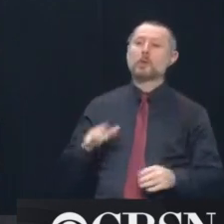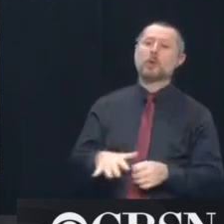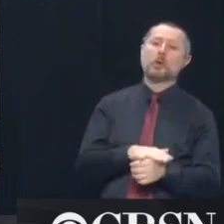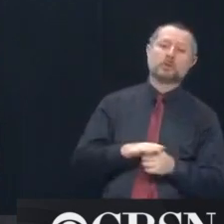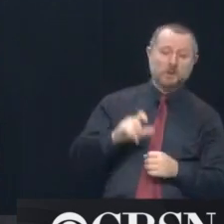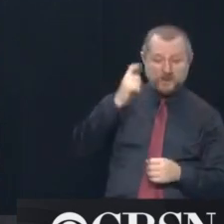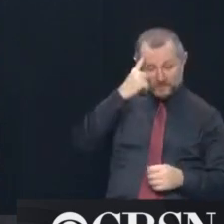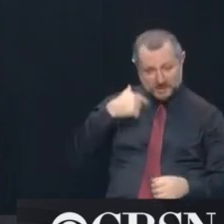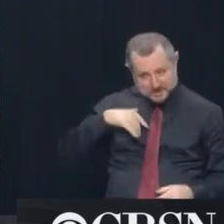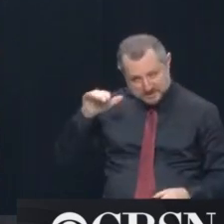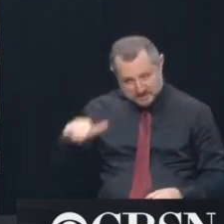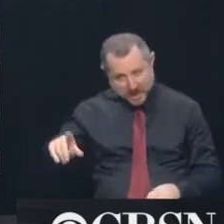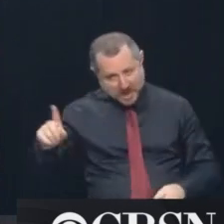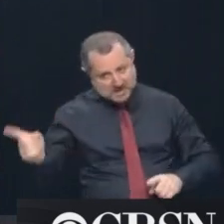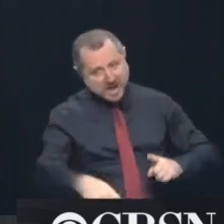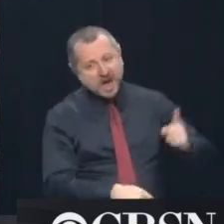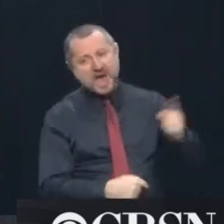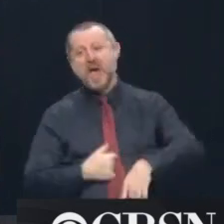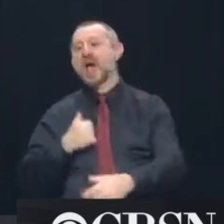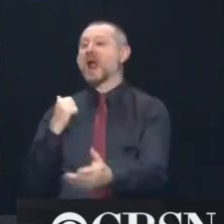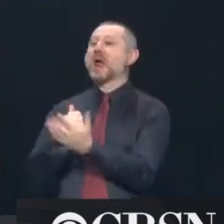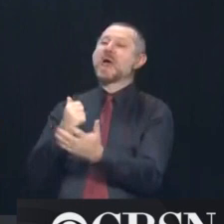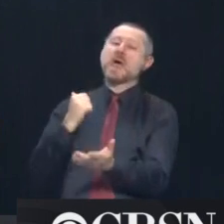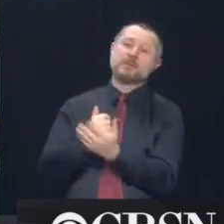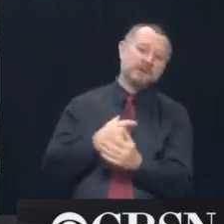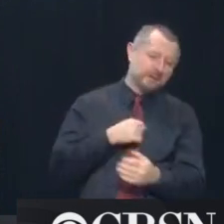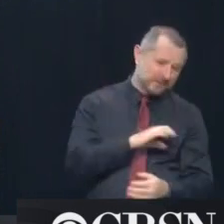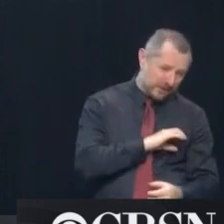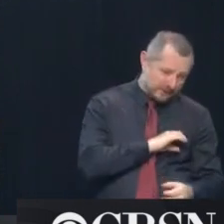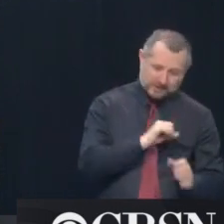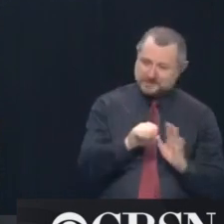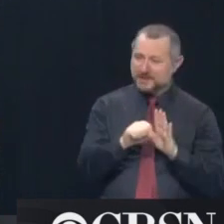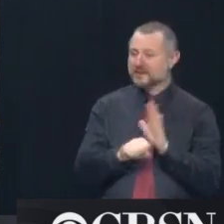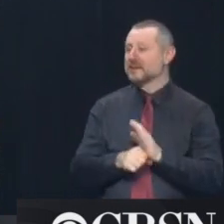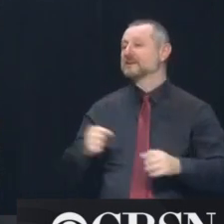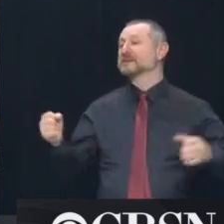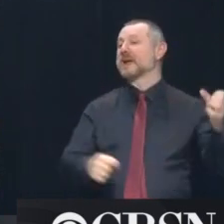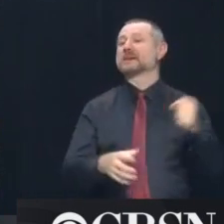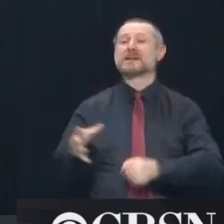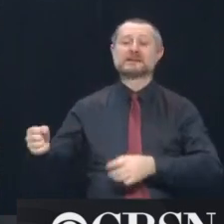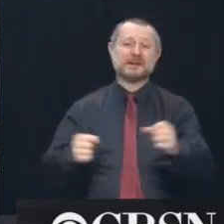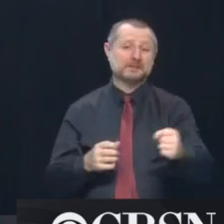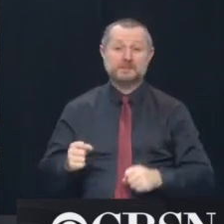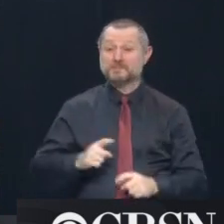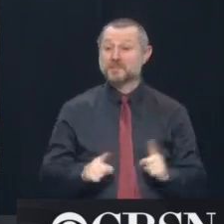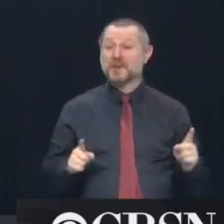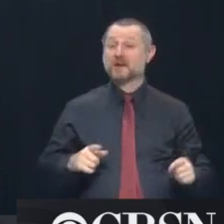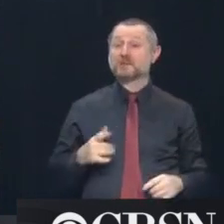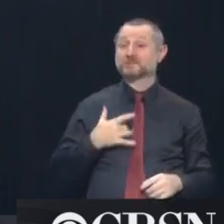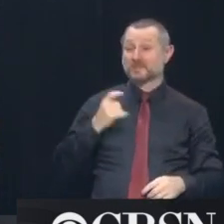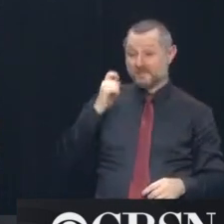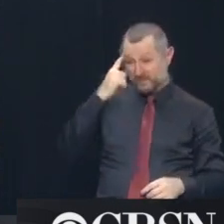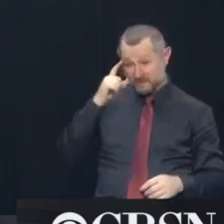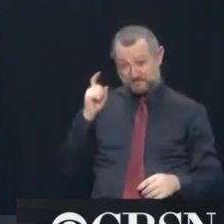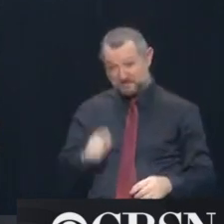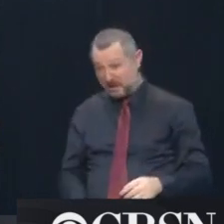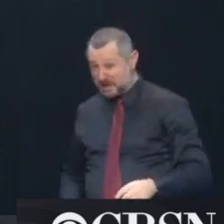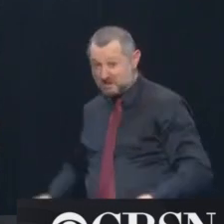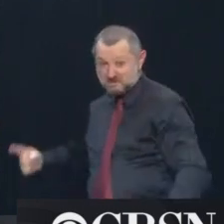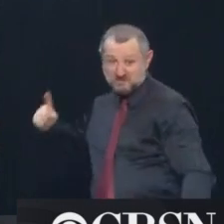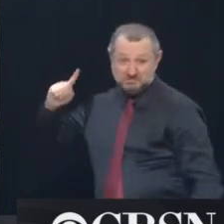I've supplemented them with state police, et cetera. But I don't believe it's about government enforcement. We